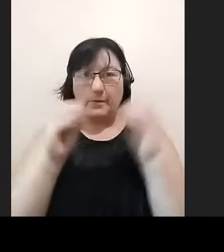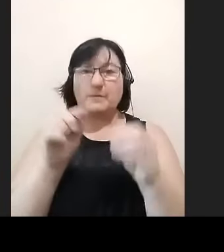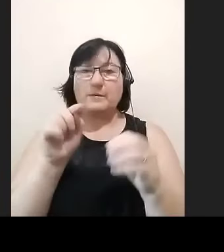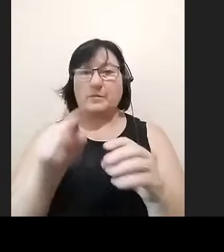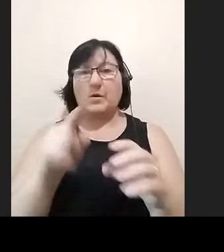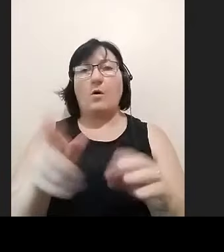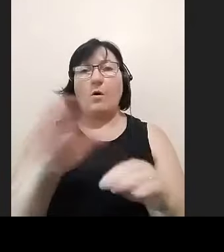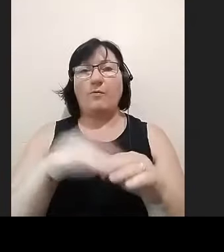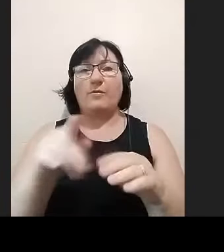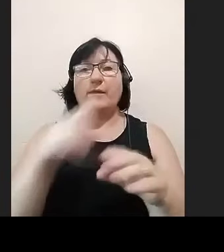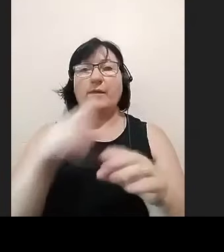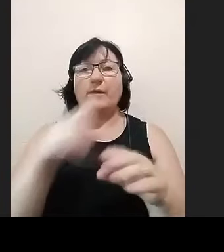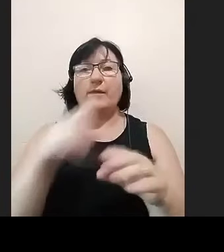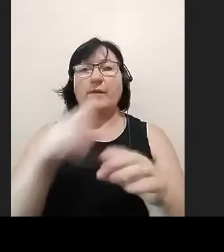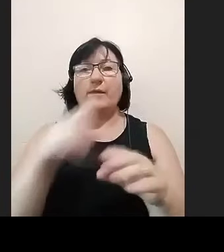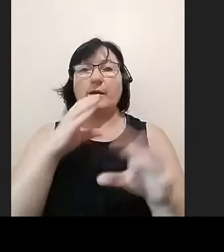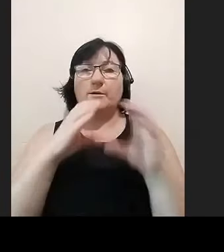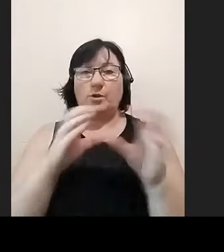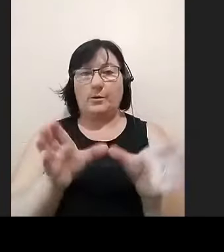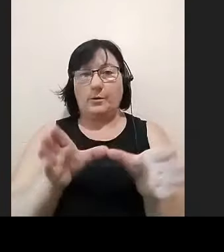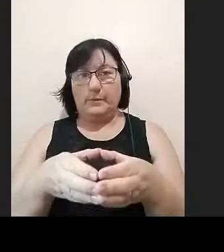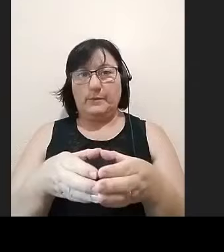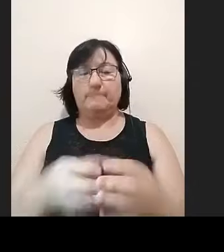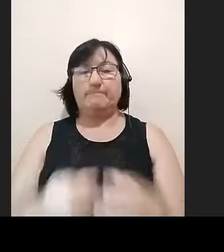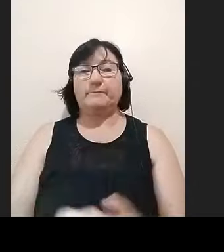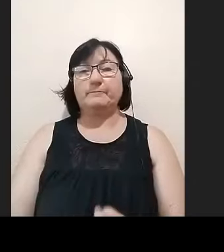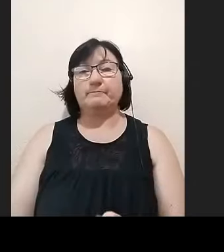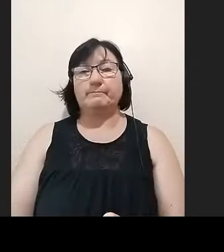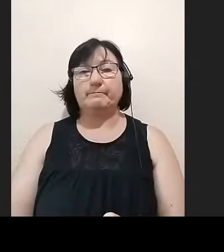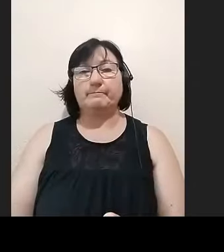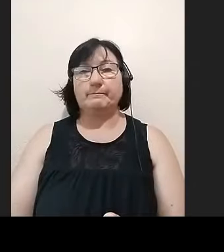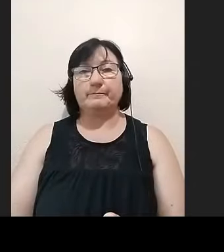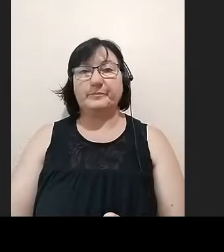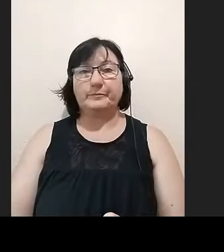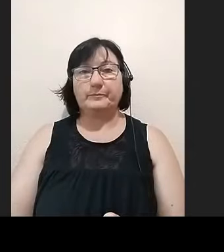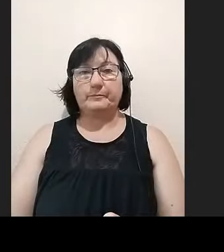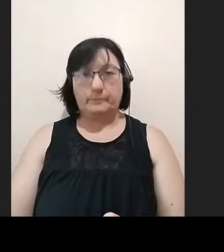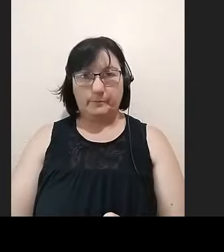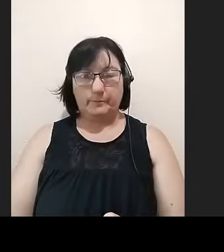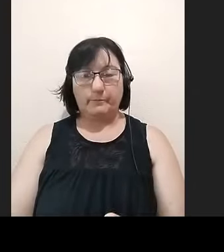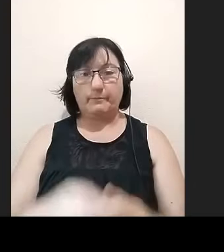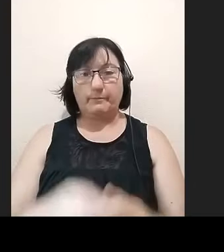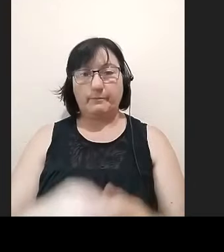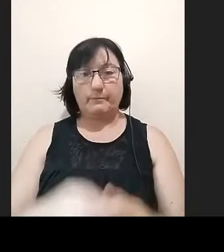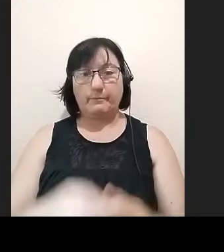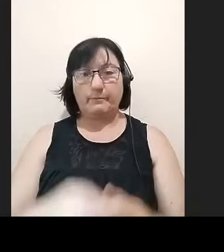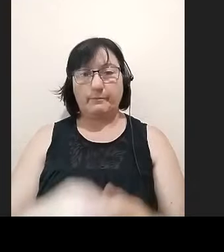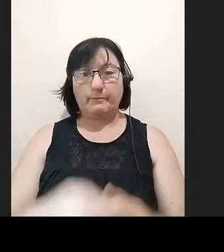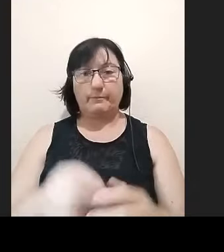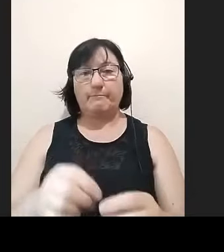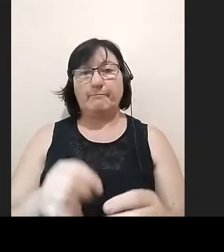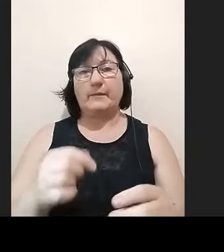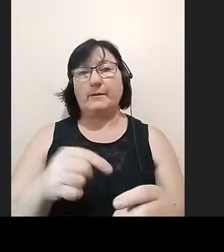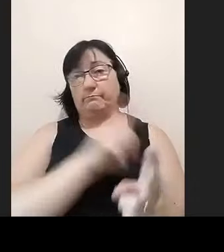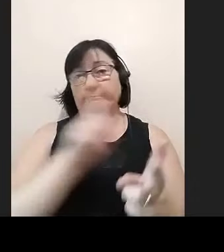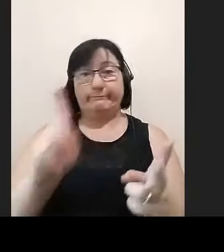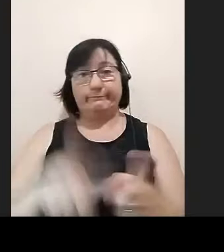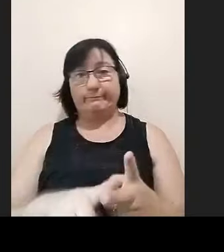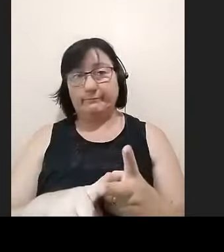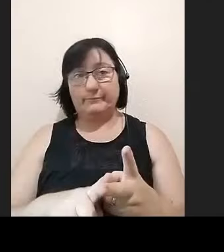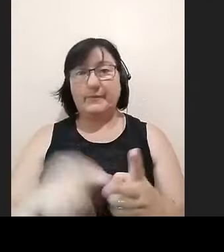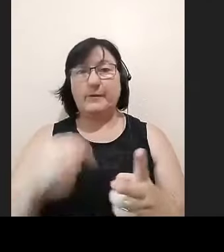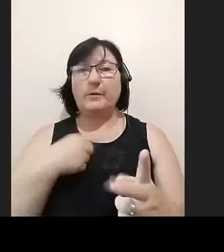that, I'd like to move on to the much anticipated question and answer session that will